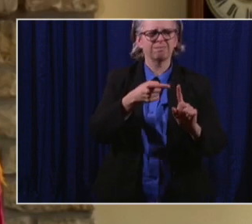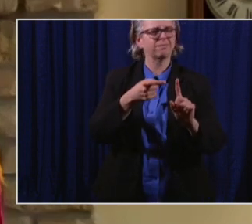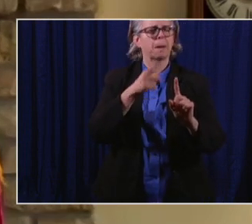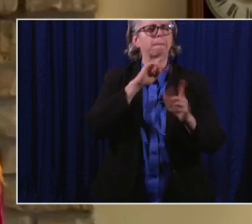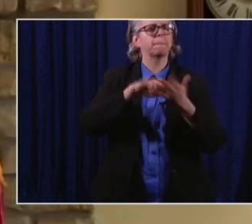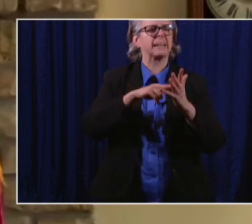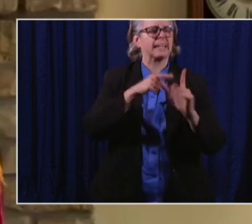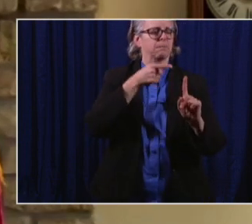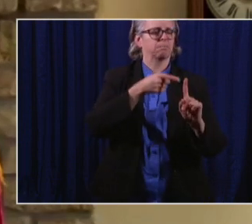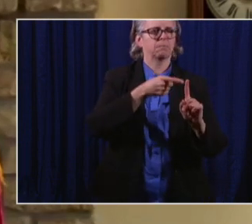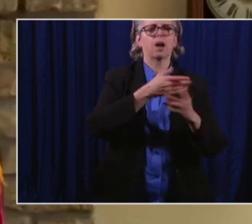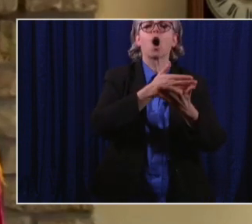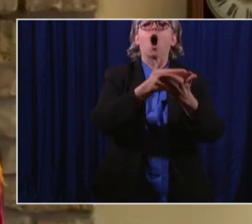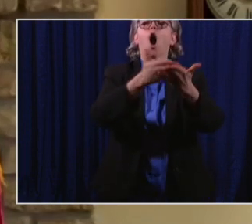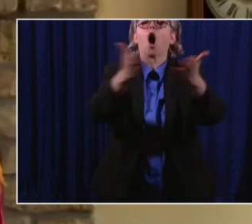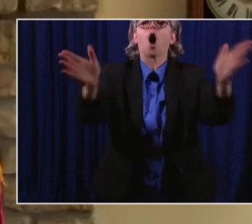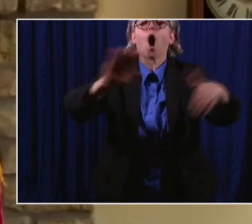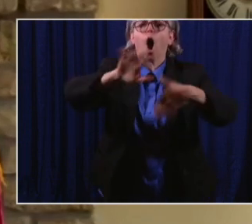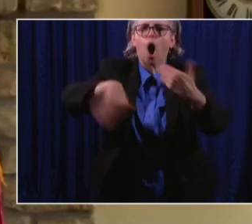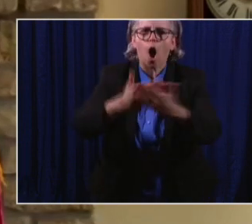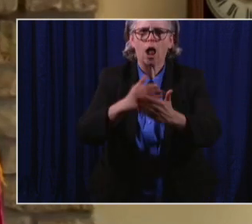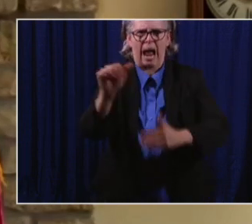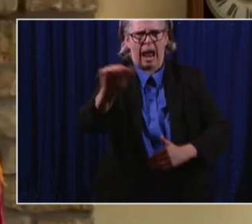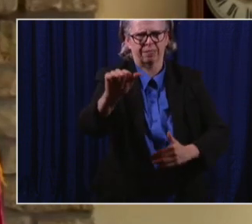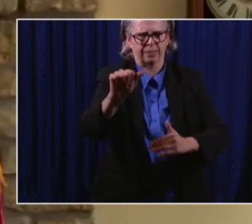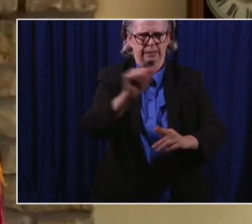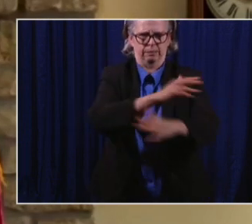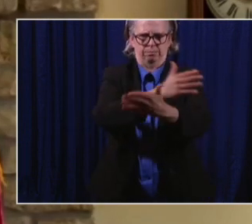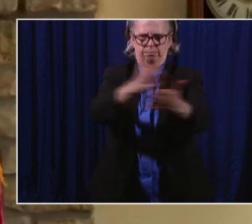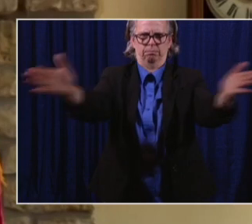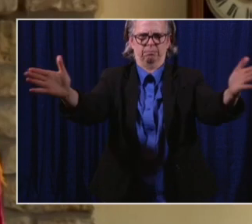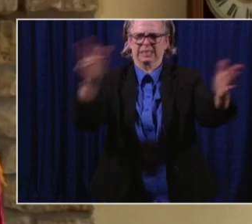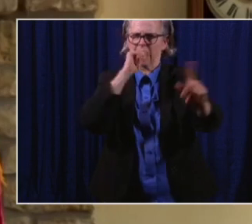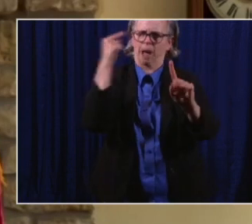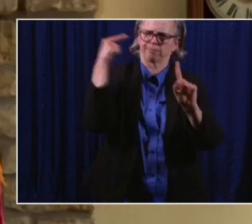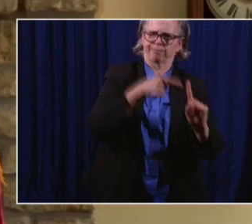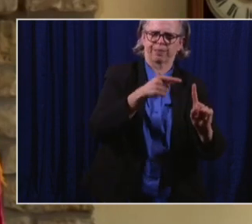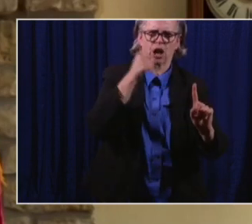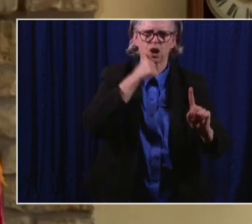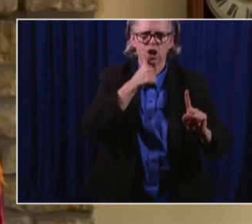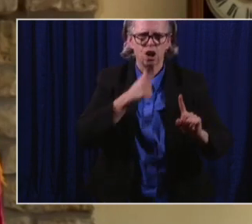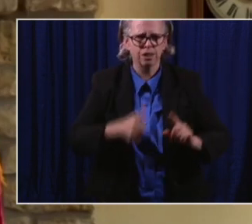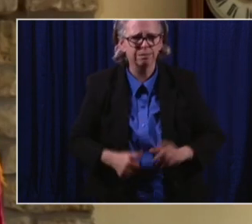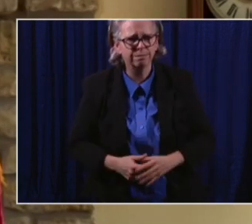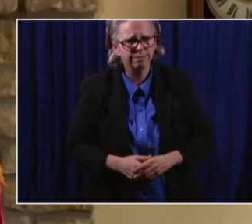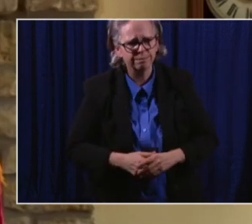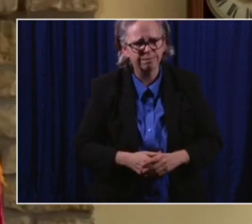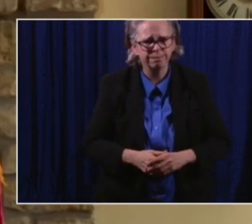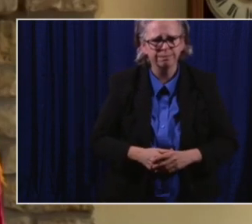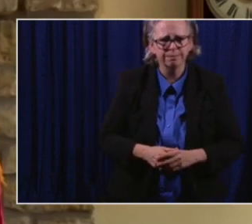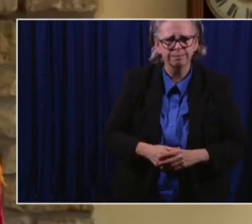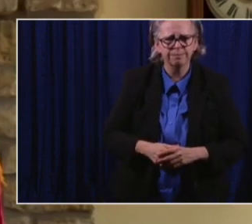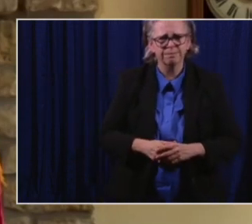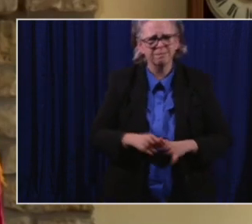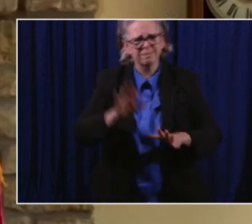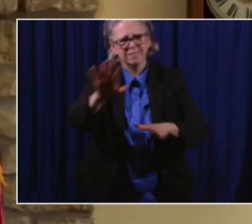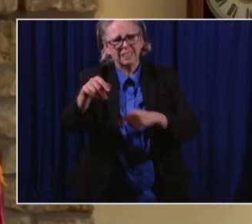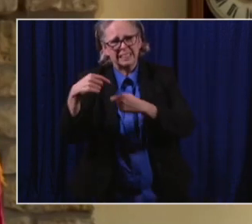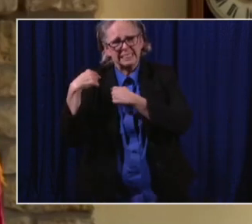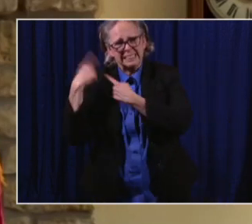There's been a lot of things throughout this pandemic that has been very